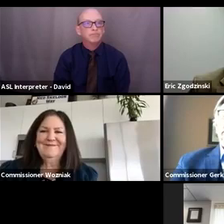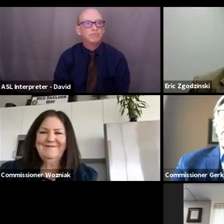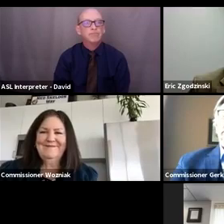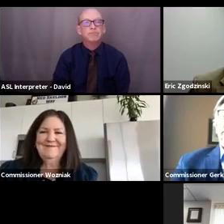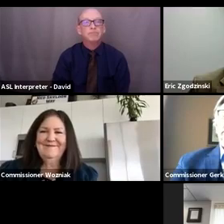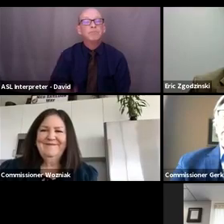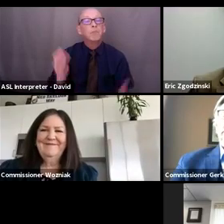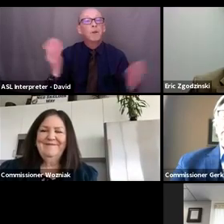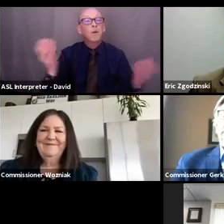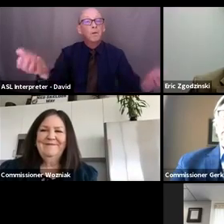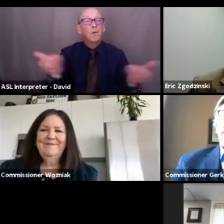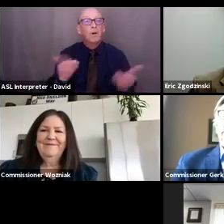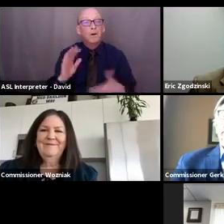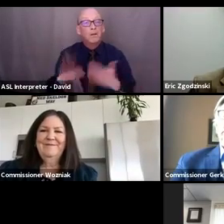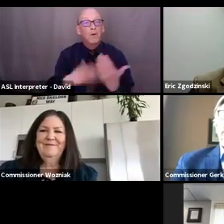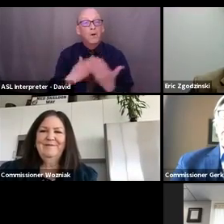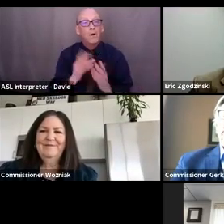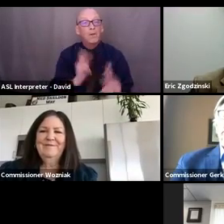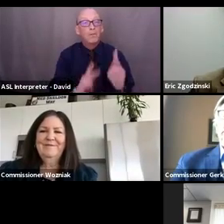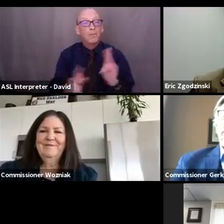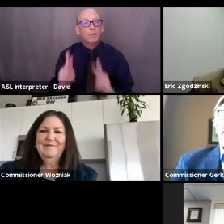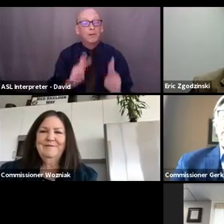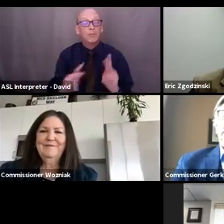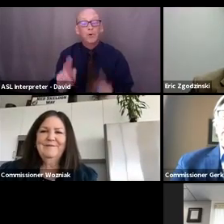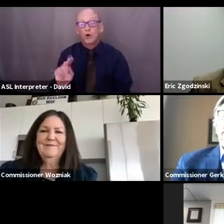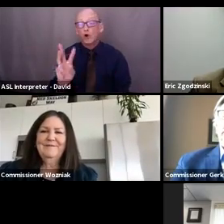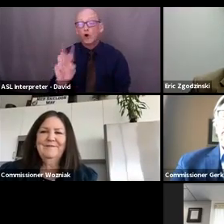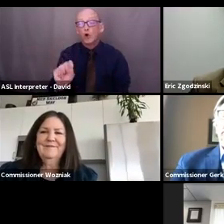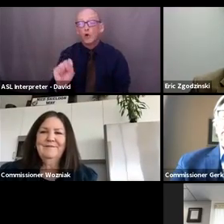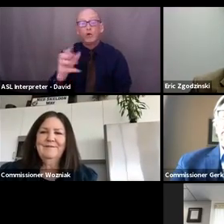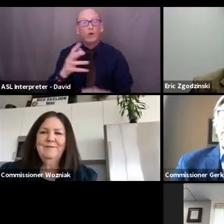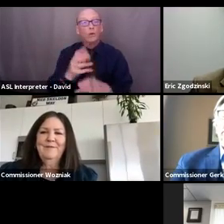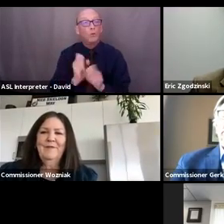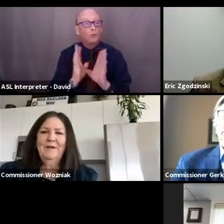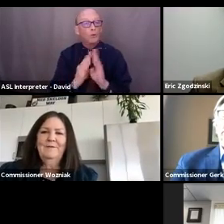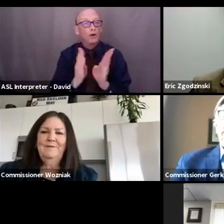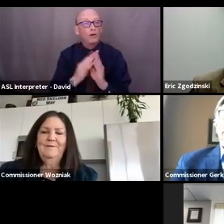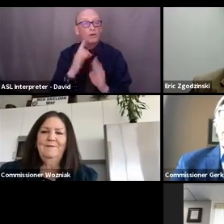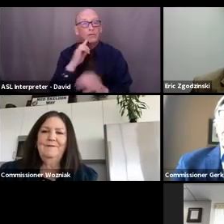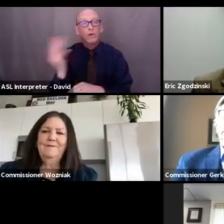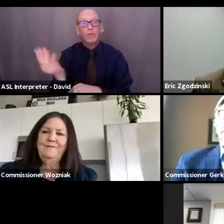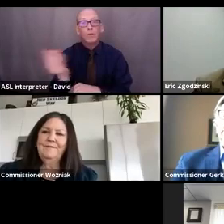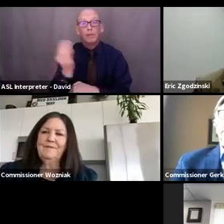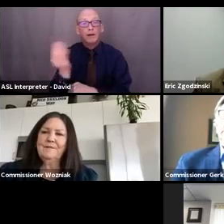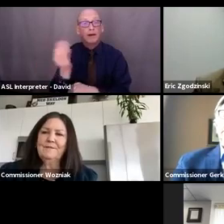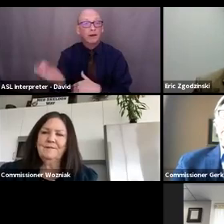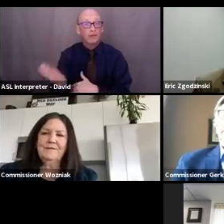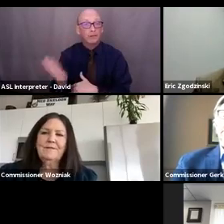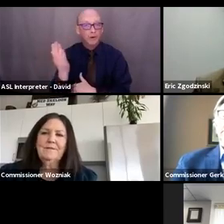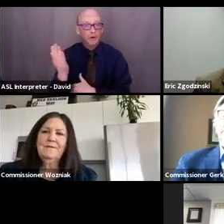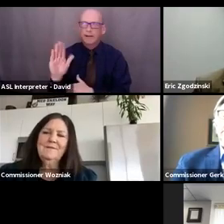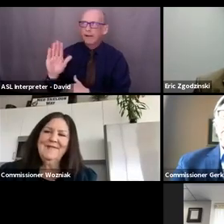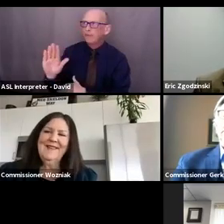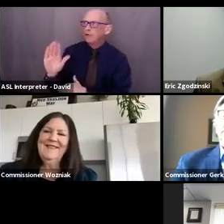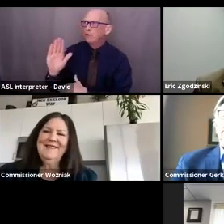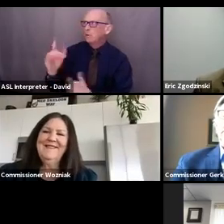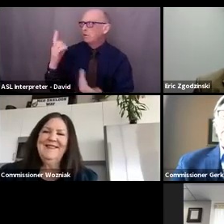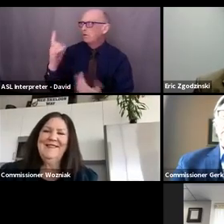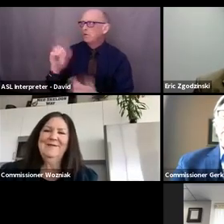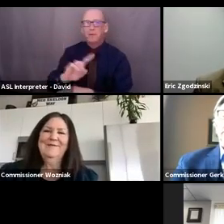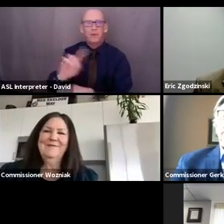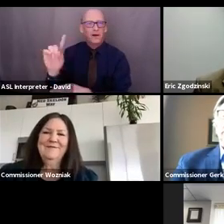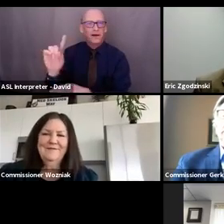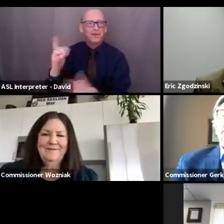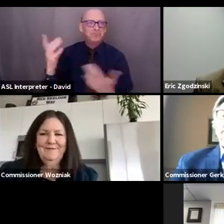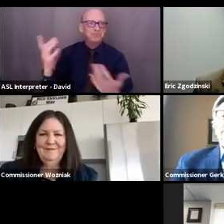So we want to welcome all of you to our news briefing for this Monday morning, or afternoon, I should say, 1